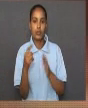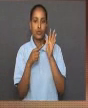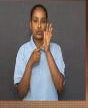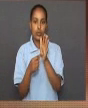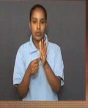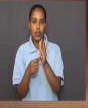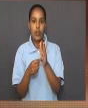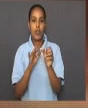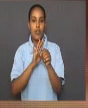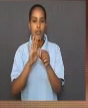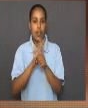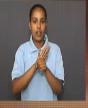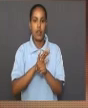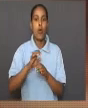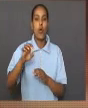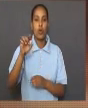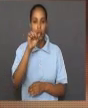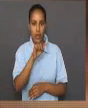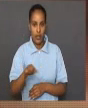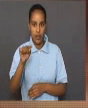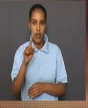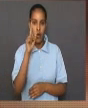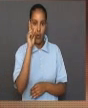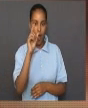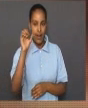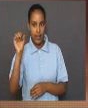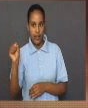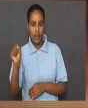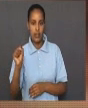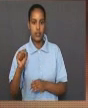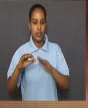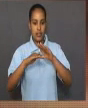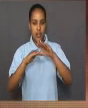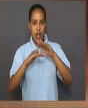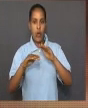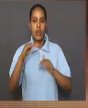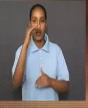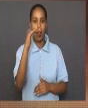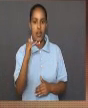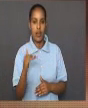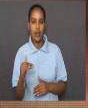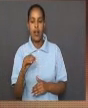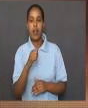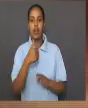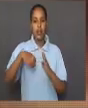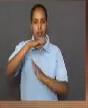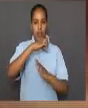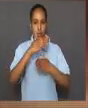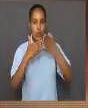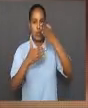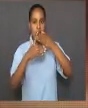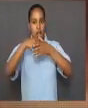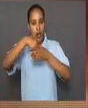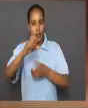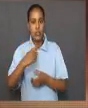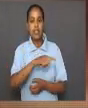order of filling orbitals. 1s is the ground level, and the electrons build out